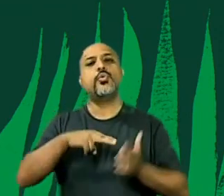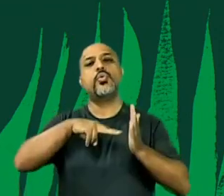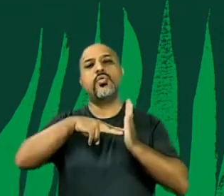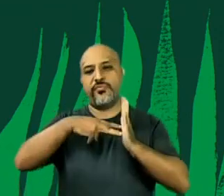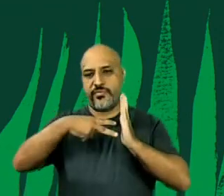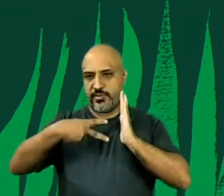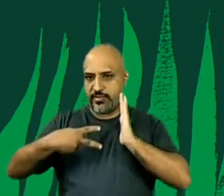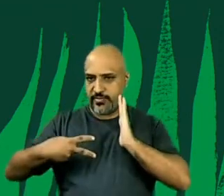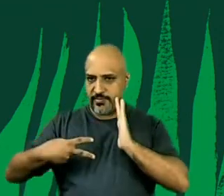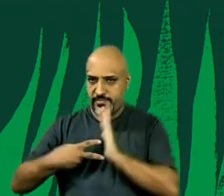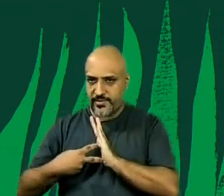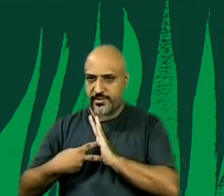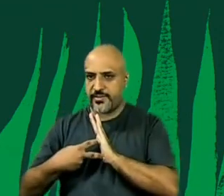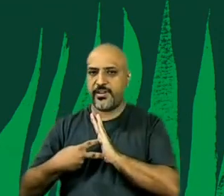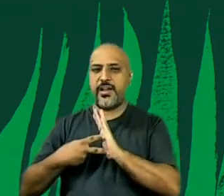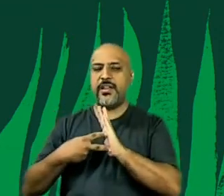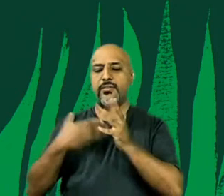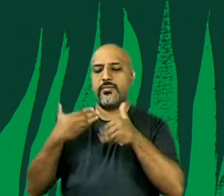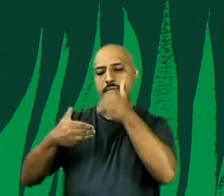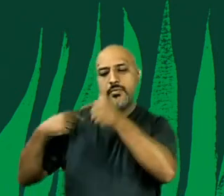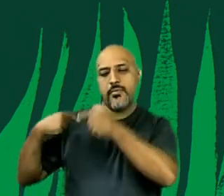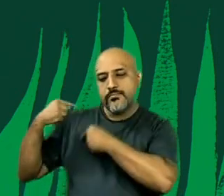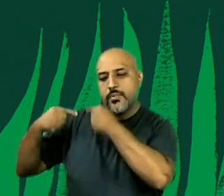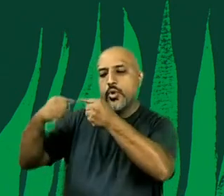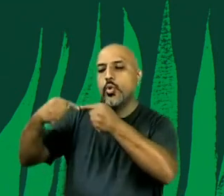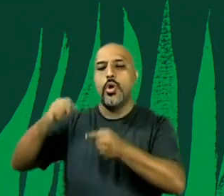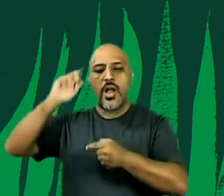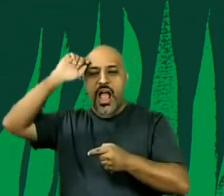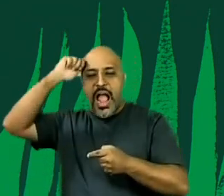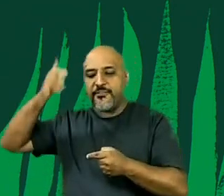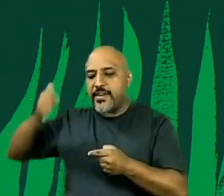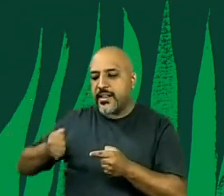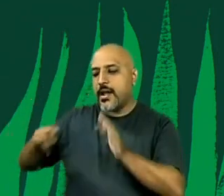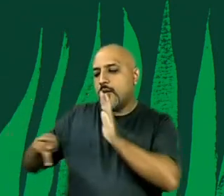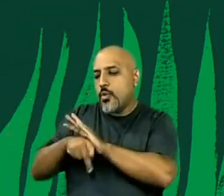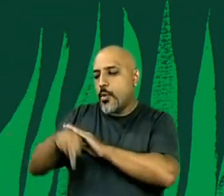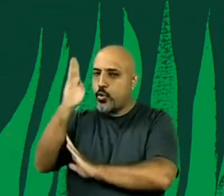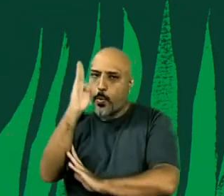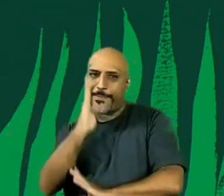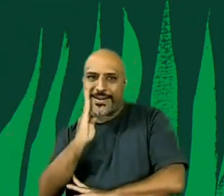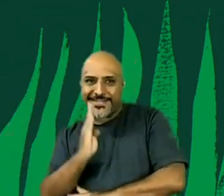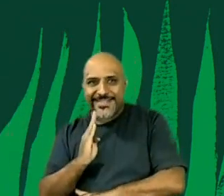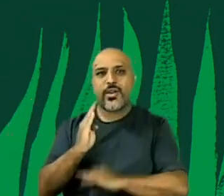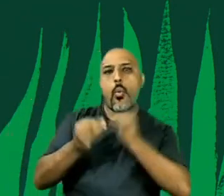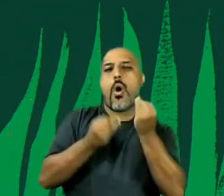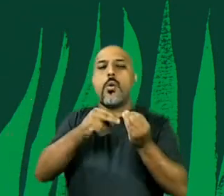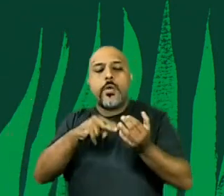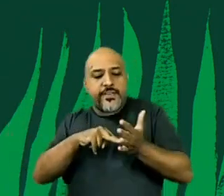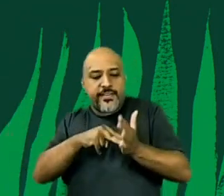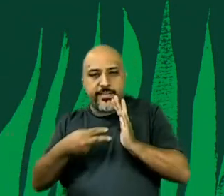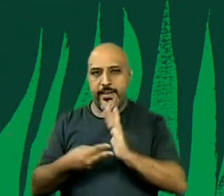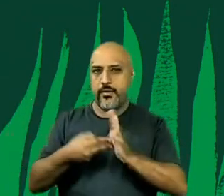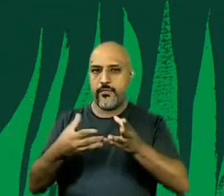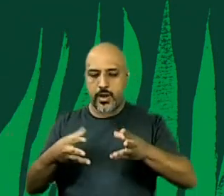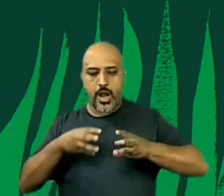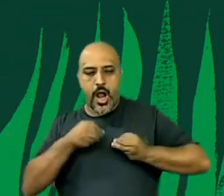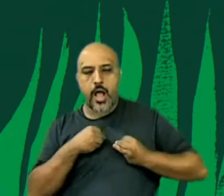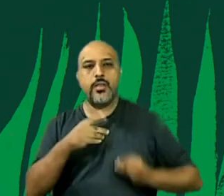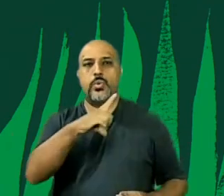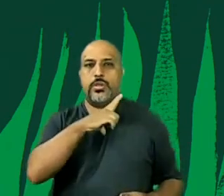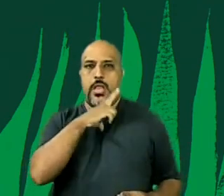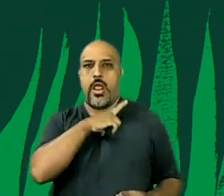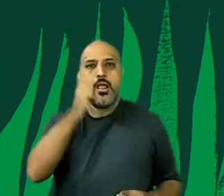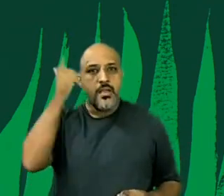for the meaning of our Africanness, a Brazilian Africanness, and to what extent this meaning